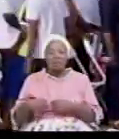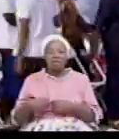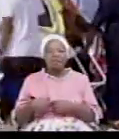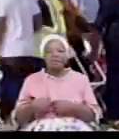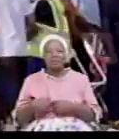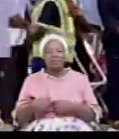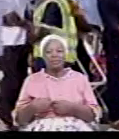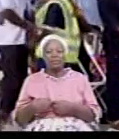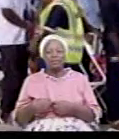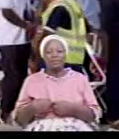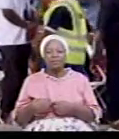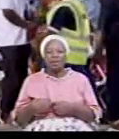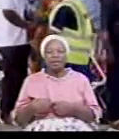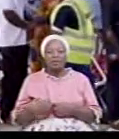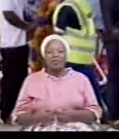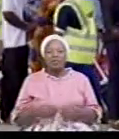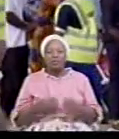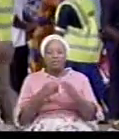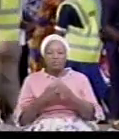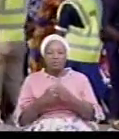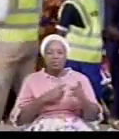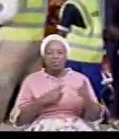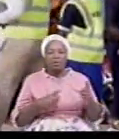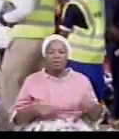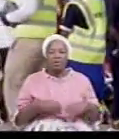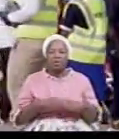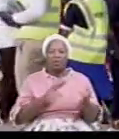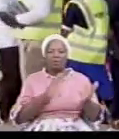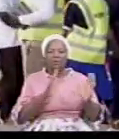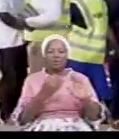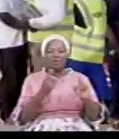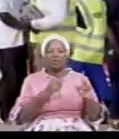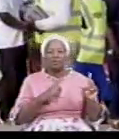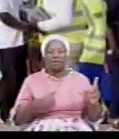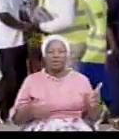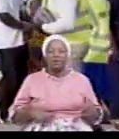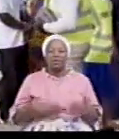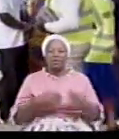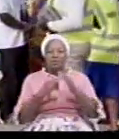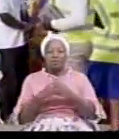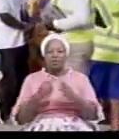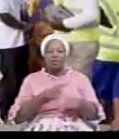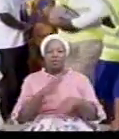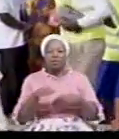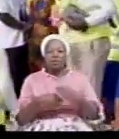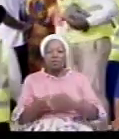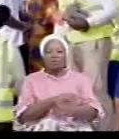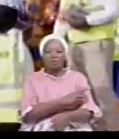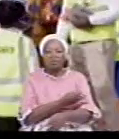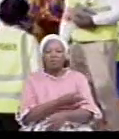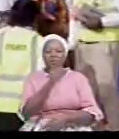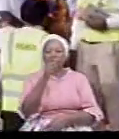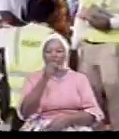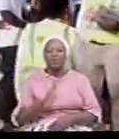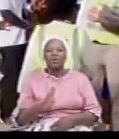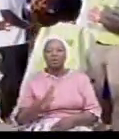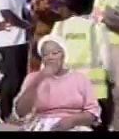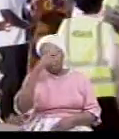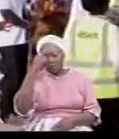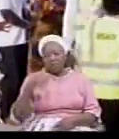Worship the presence of the Lord. Worship the Almighty God. Tonight he deserves our